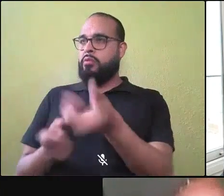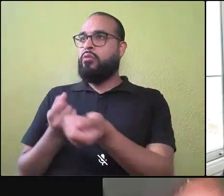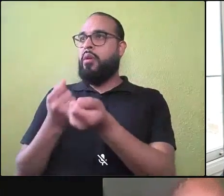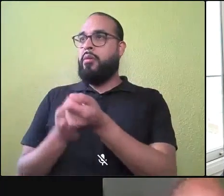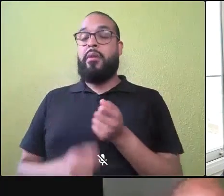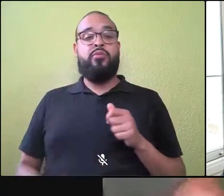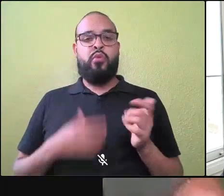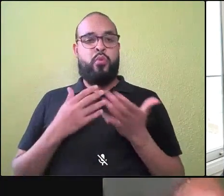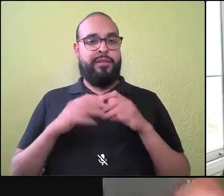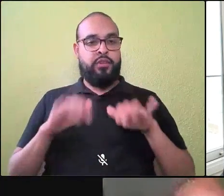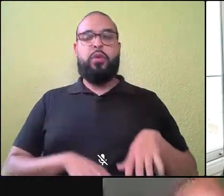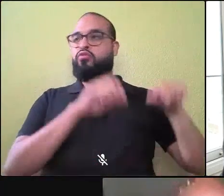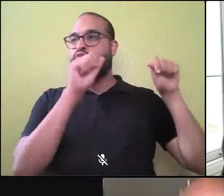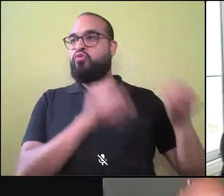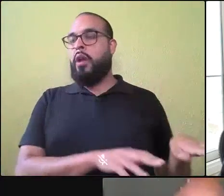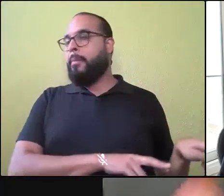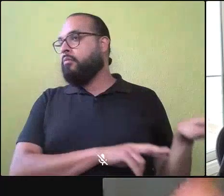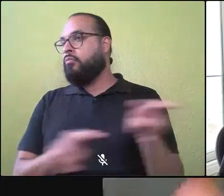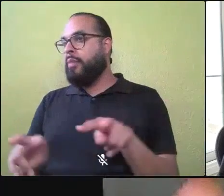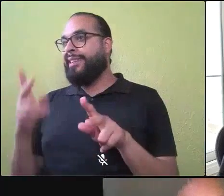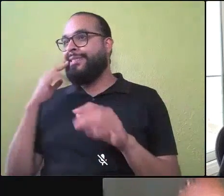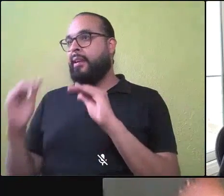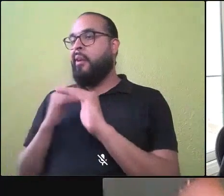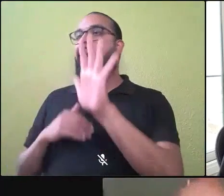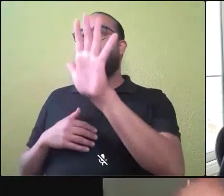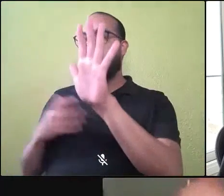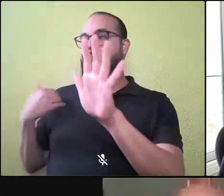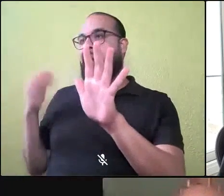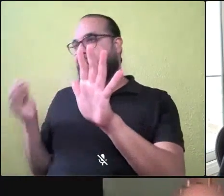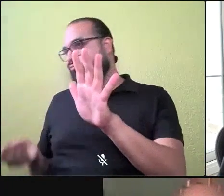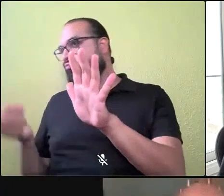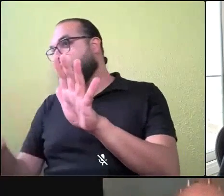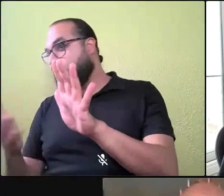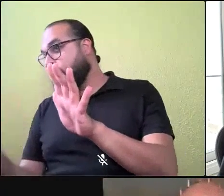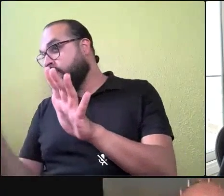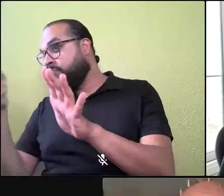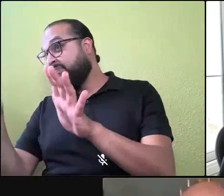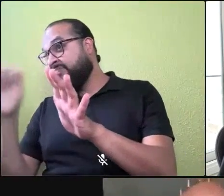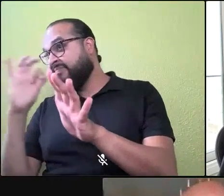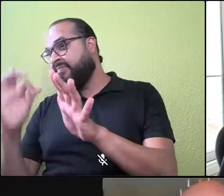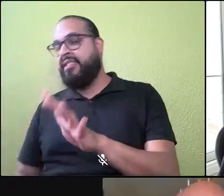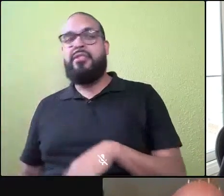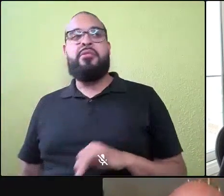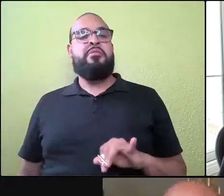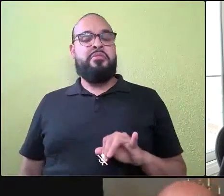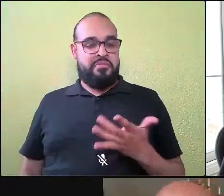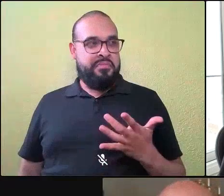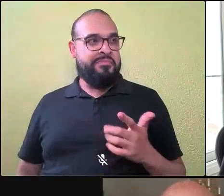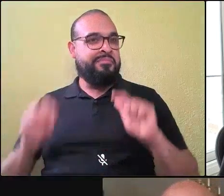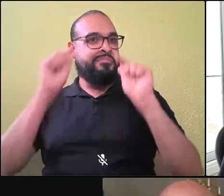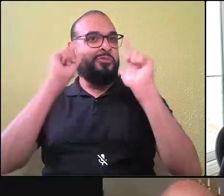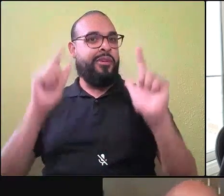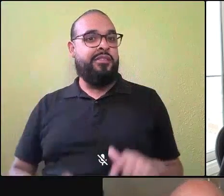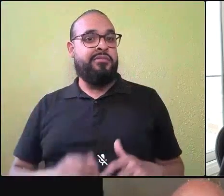doing to look at that message and say, "Oh yeah, I got something for you." And the thing that really surprises me is guys who are out there who don't